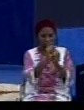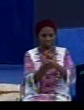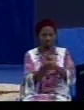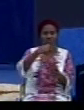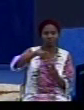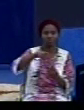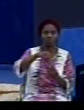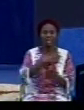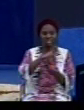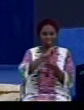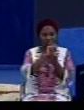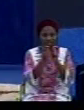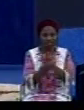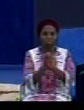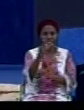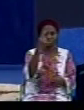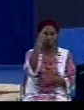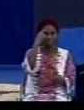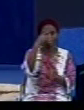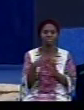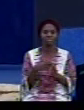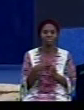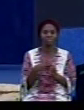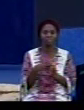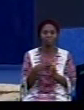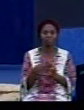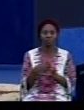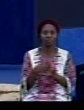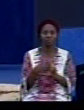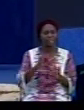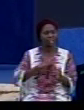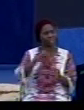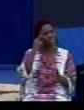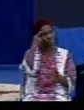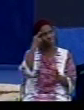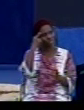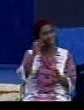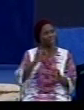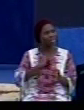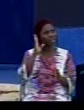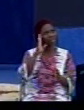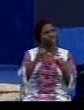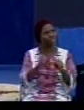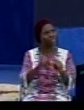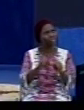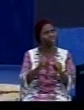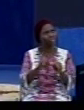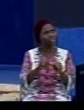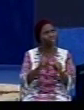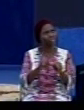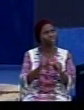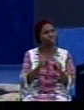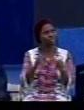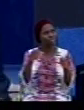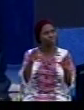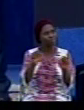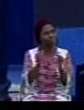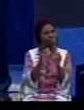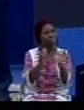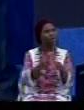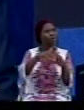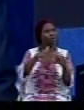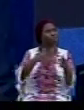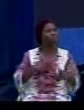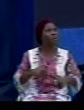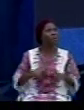change your mind. I thought I'd be doing like that all my life through, but now I turn around and